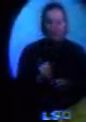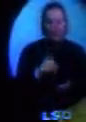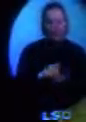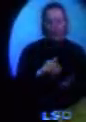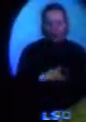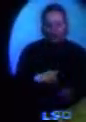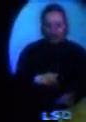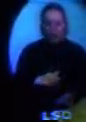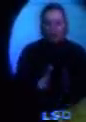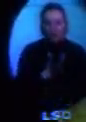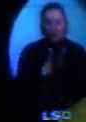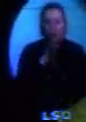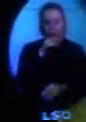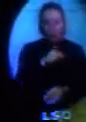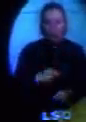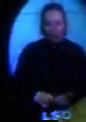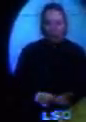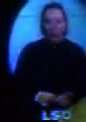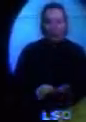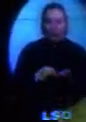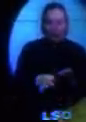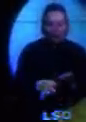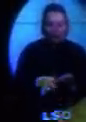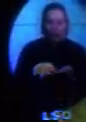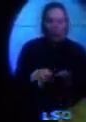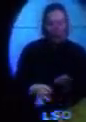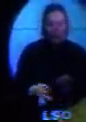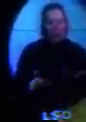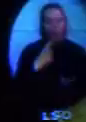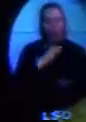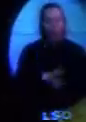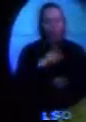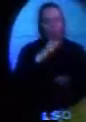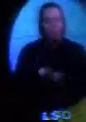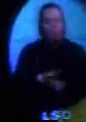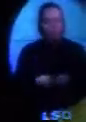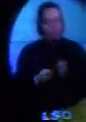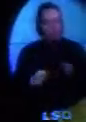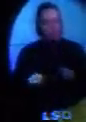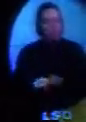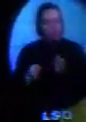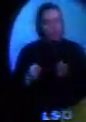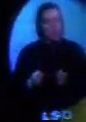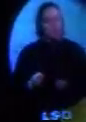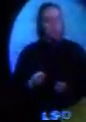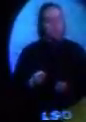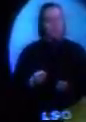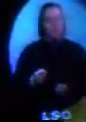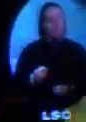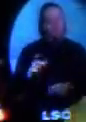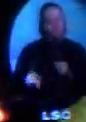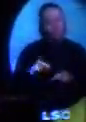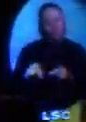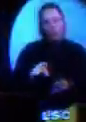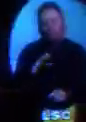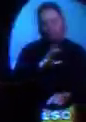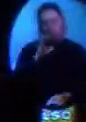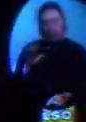it twice already. After all their broken promises, how can they expect Canadians to believe them this time?